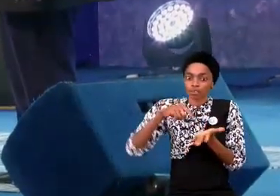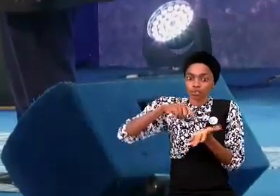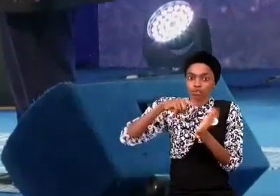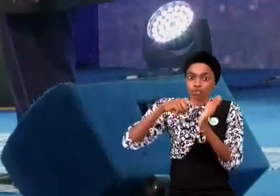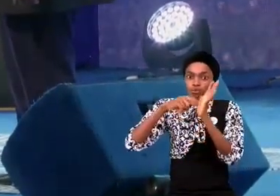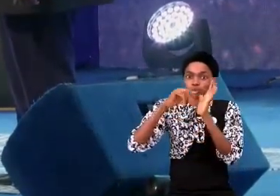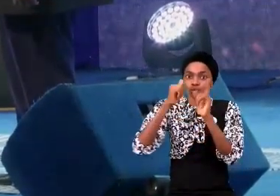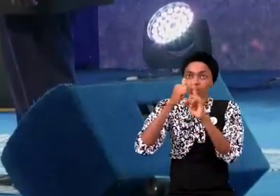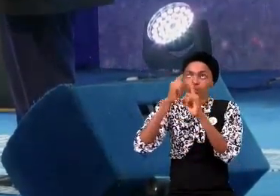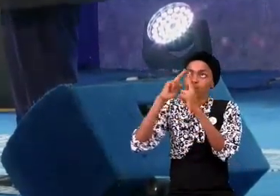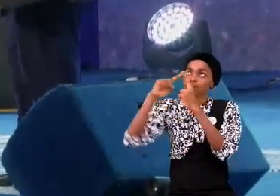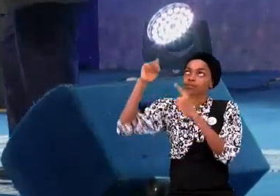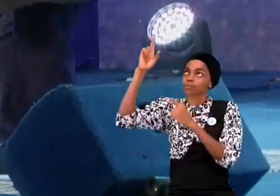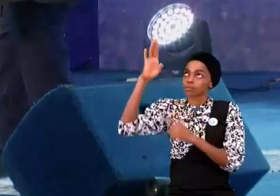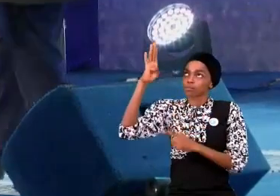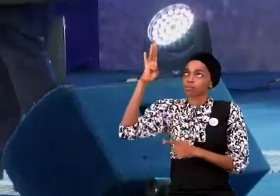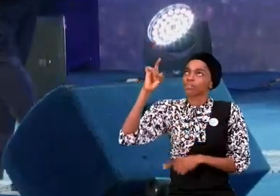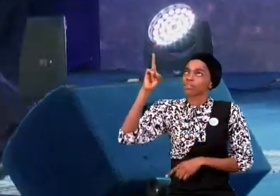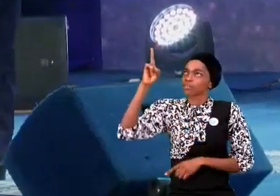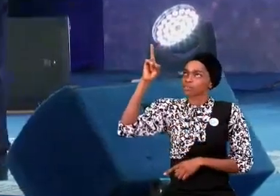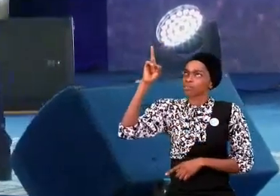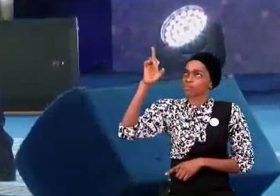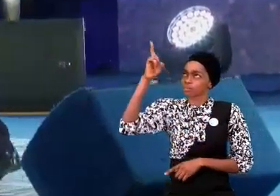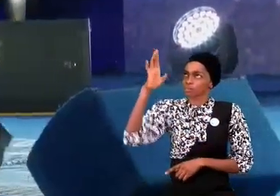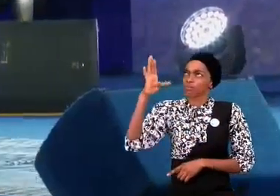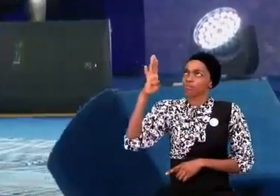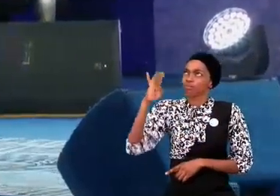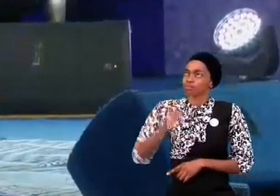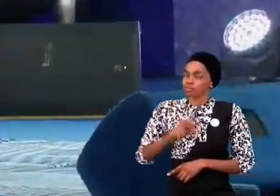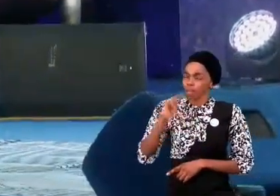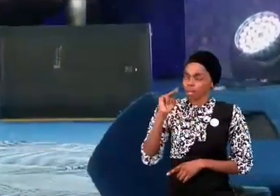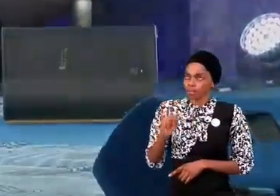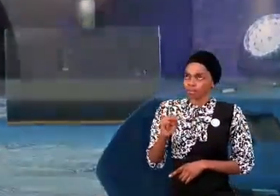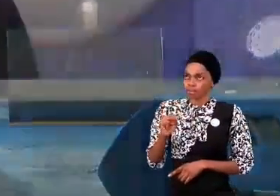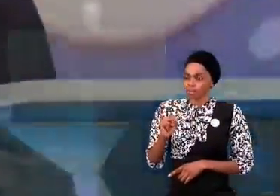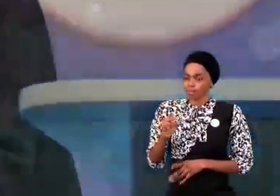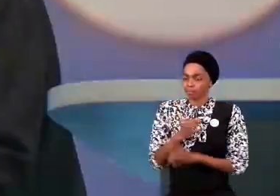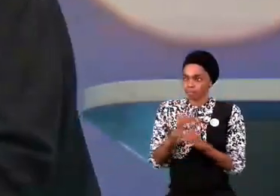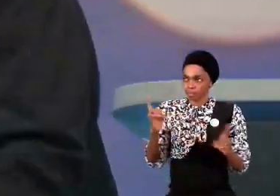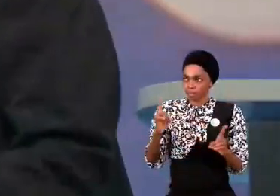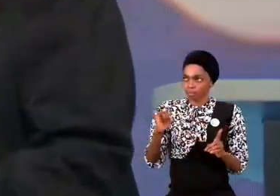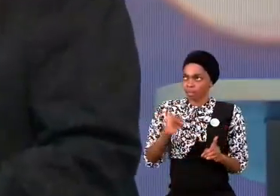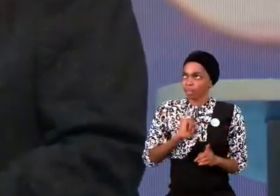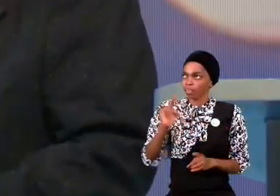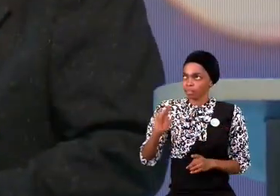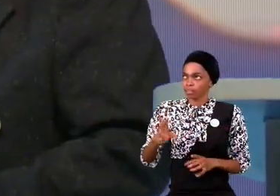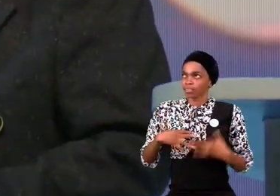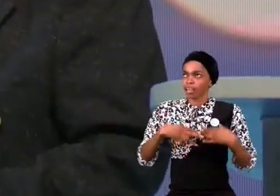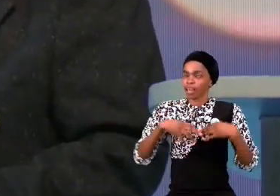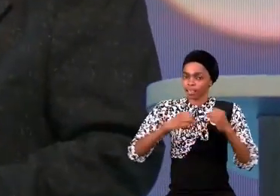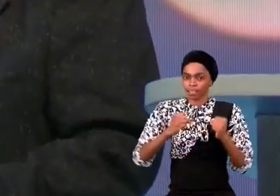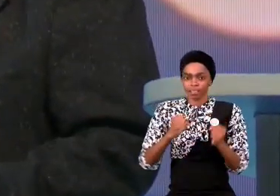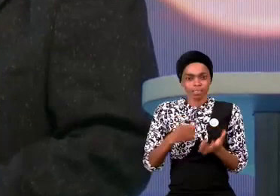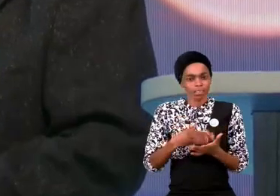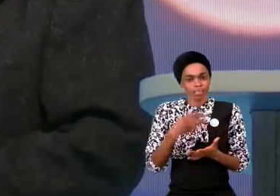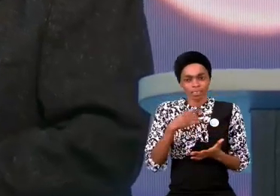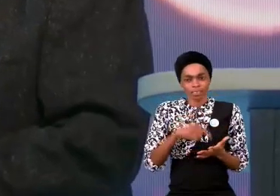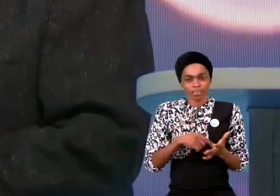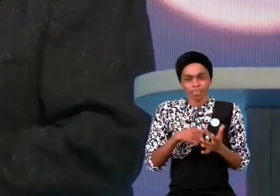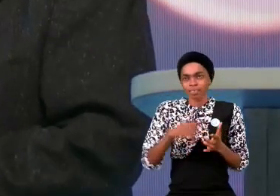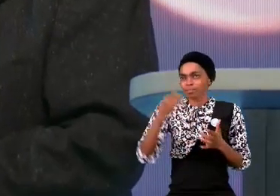need deliverance. There is this sickness, this infirmity, this disease. I want the Lord to